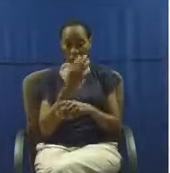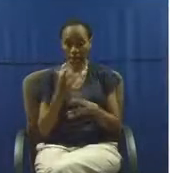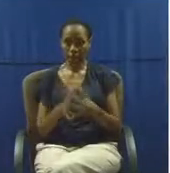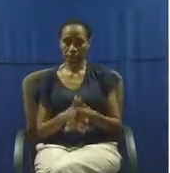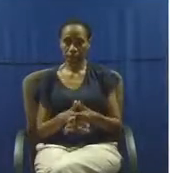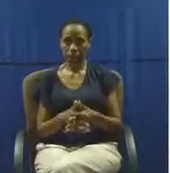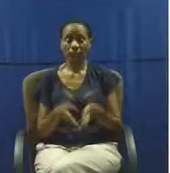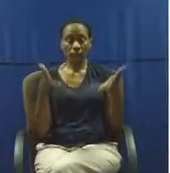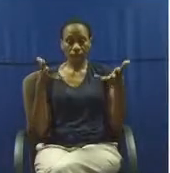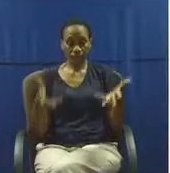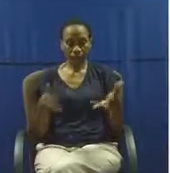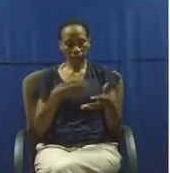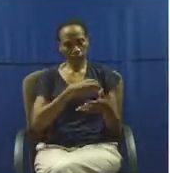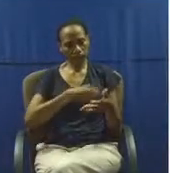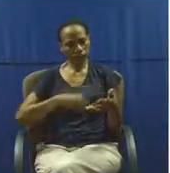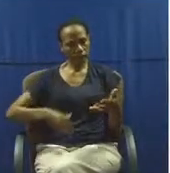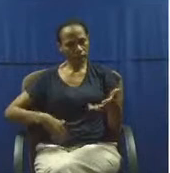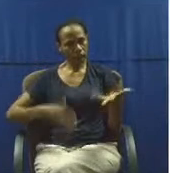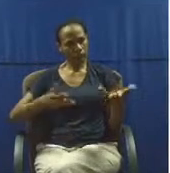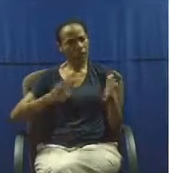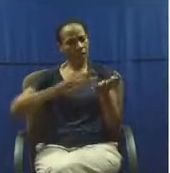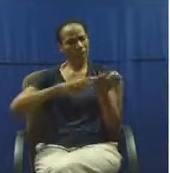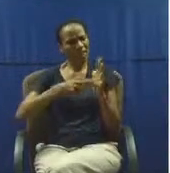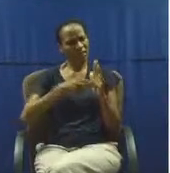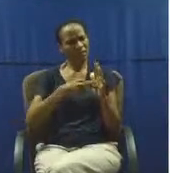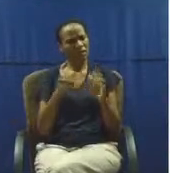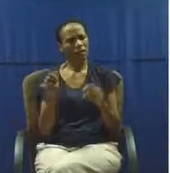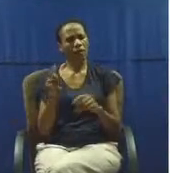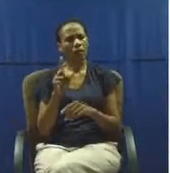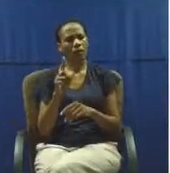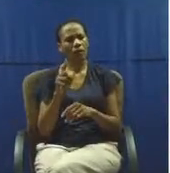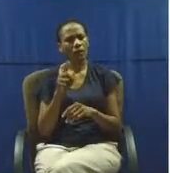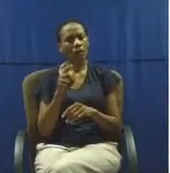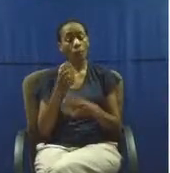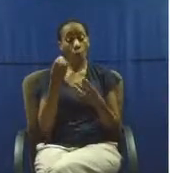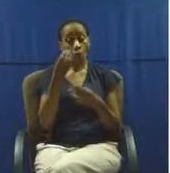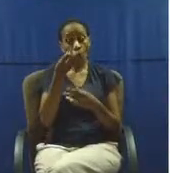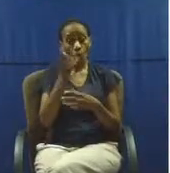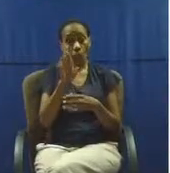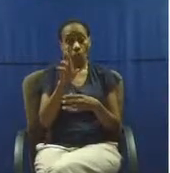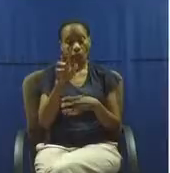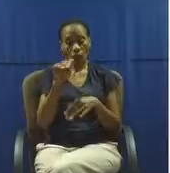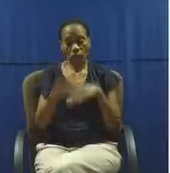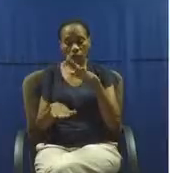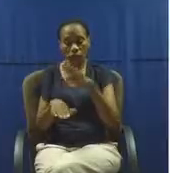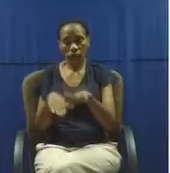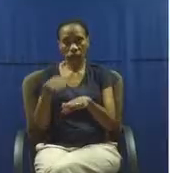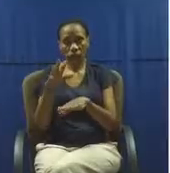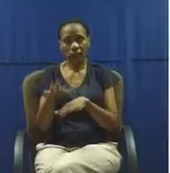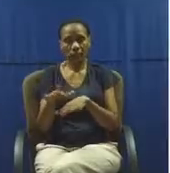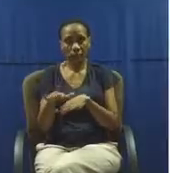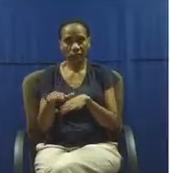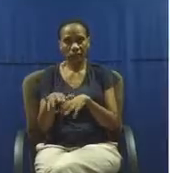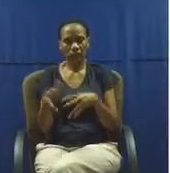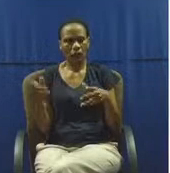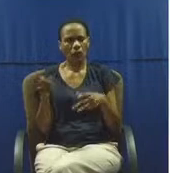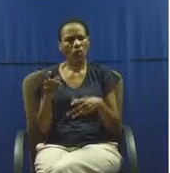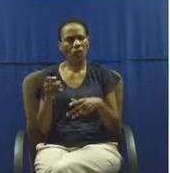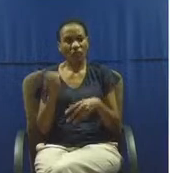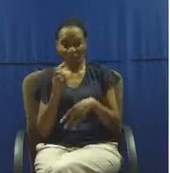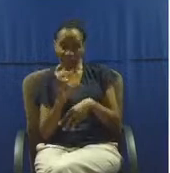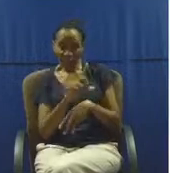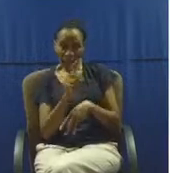President, what practical plans or measures are so far